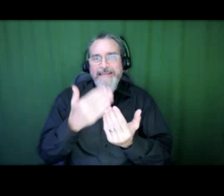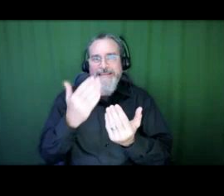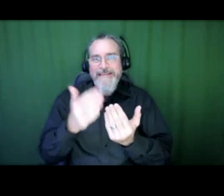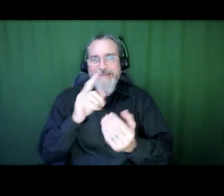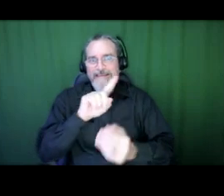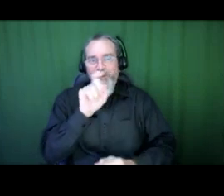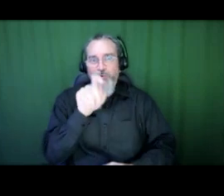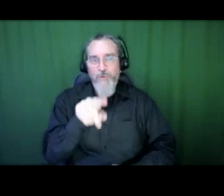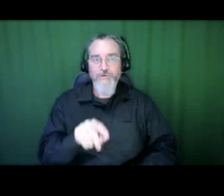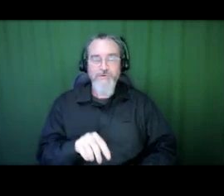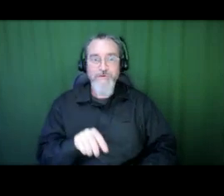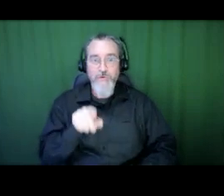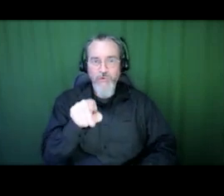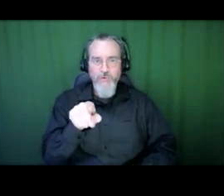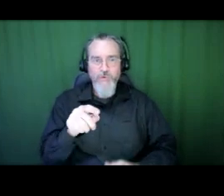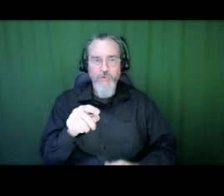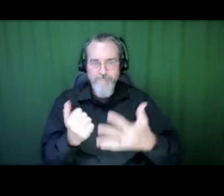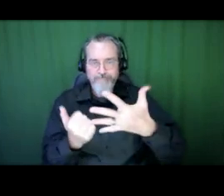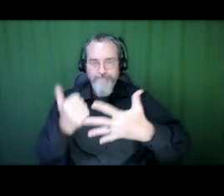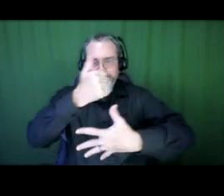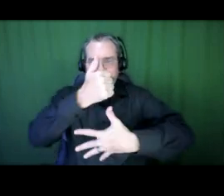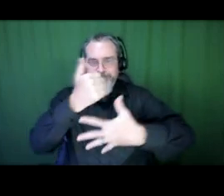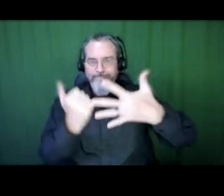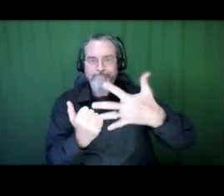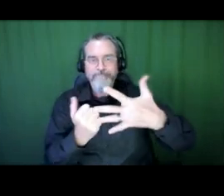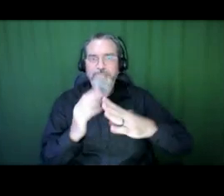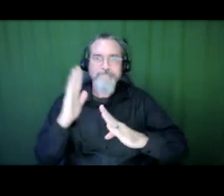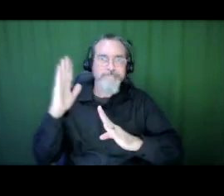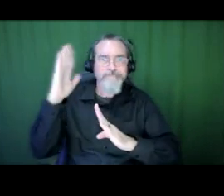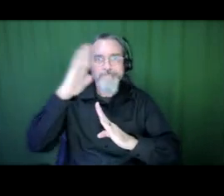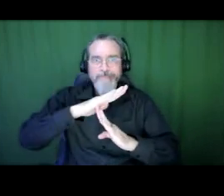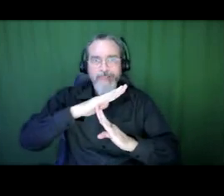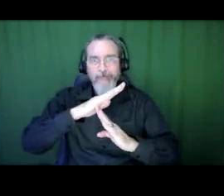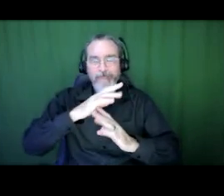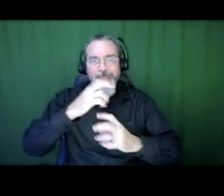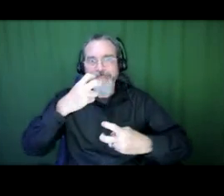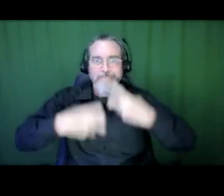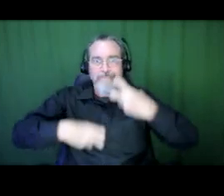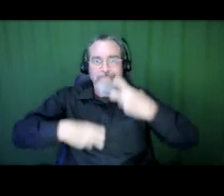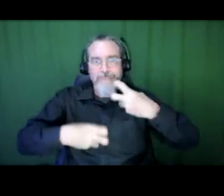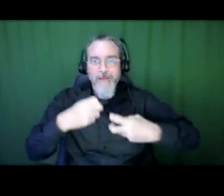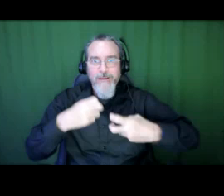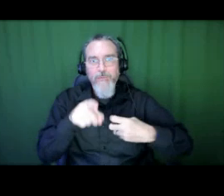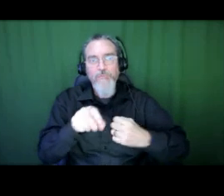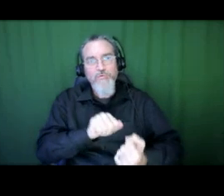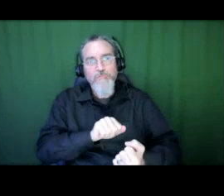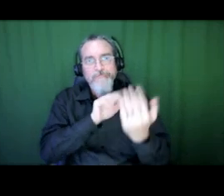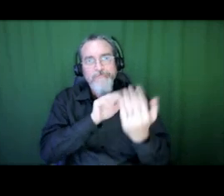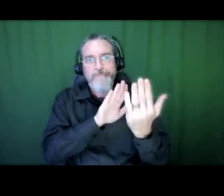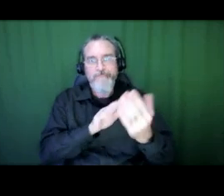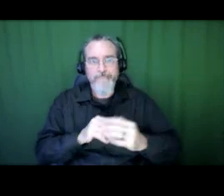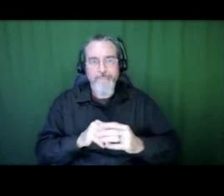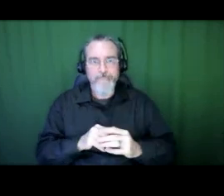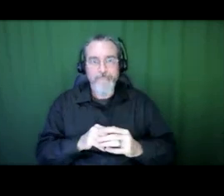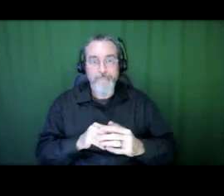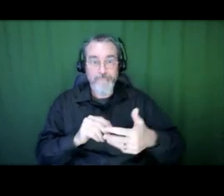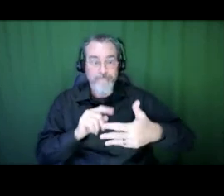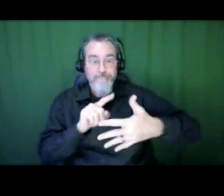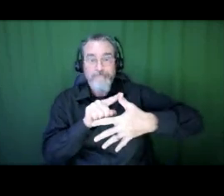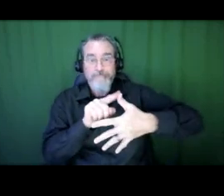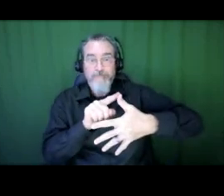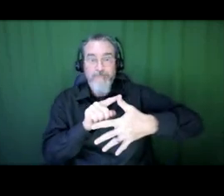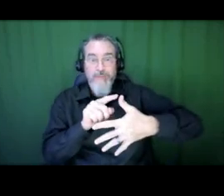difficult problem you face for addressing climate resilience? So it might be finding and using data,